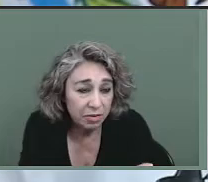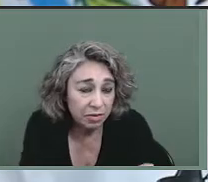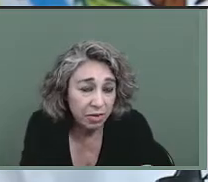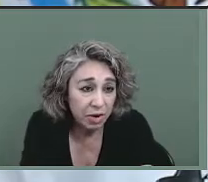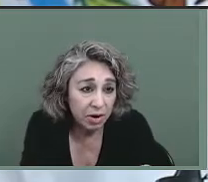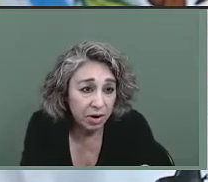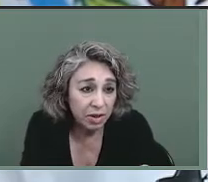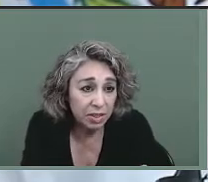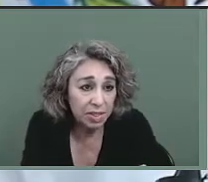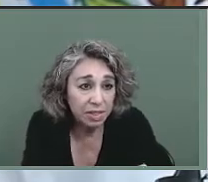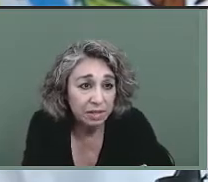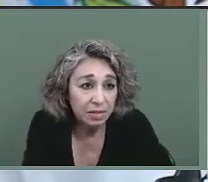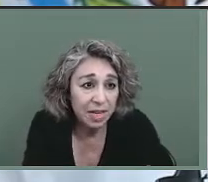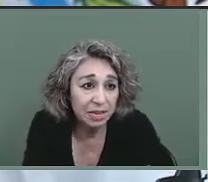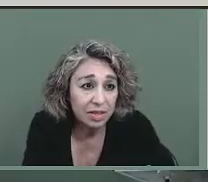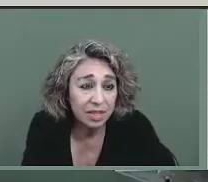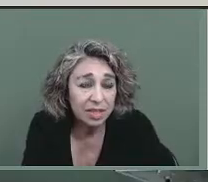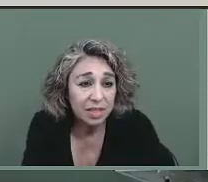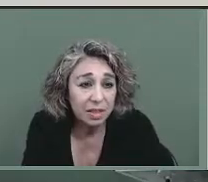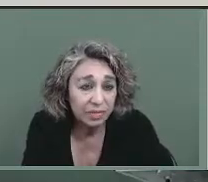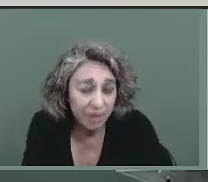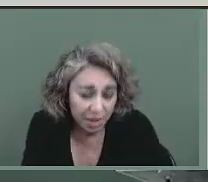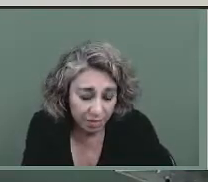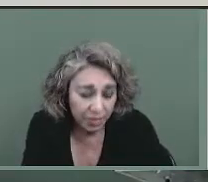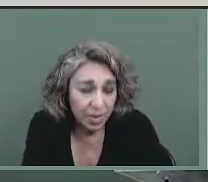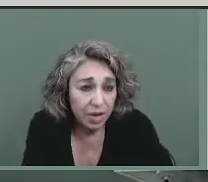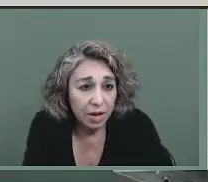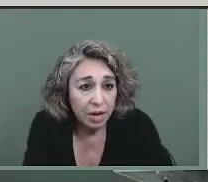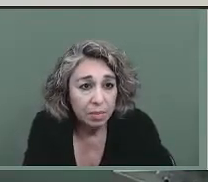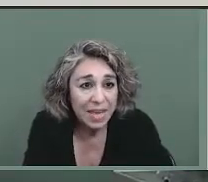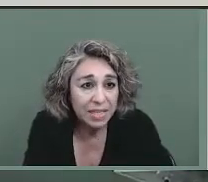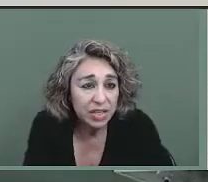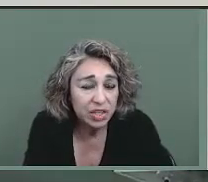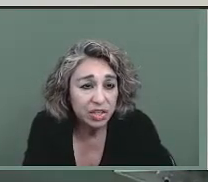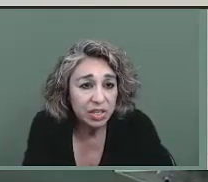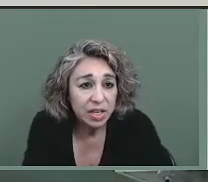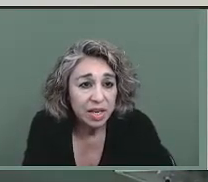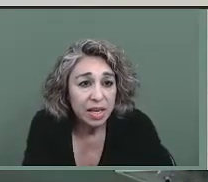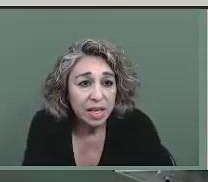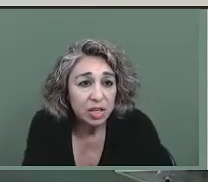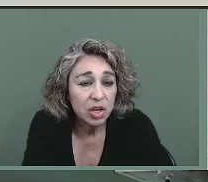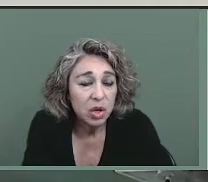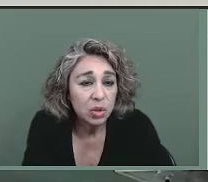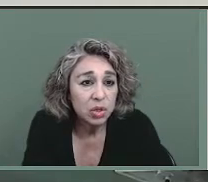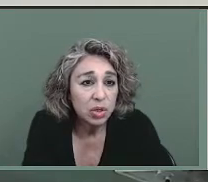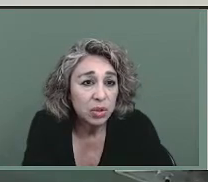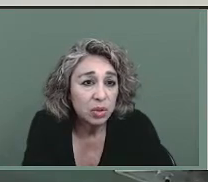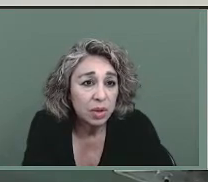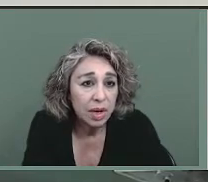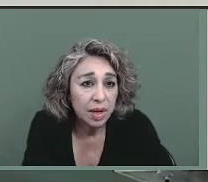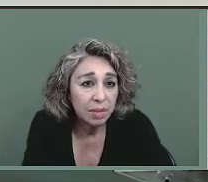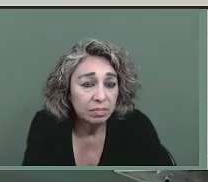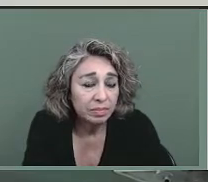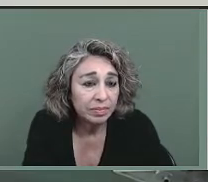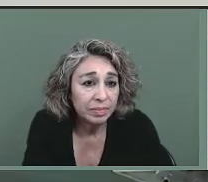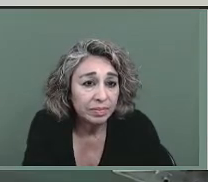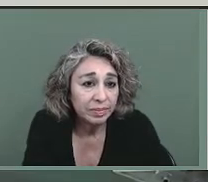$700,000 million for thousands of passengers to go to